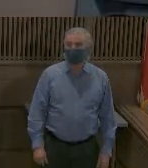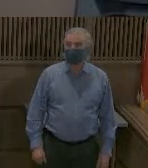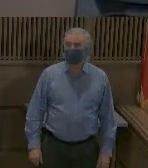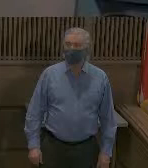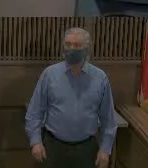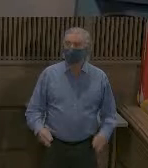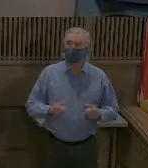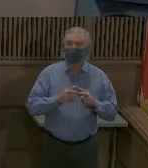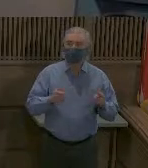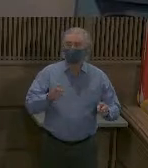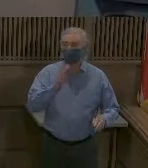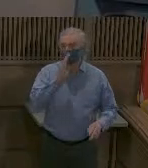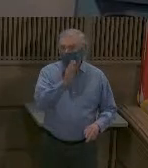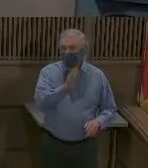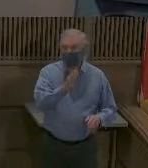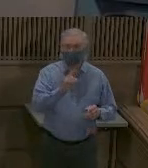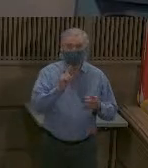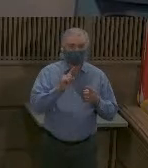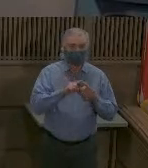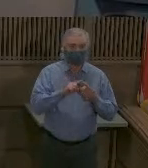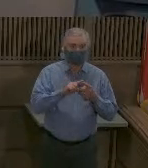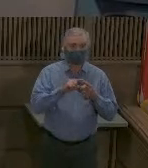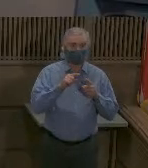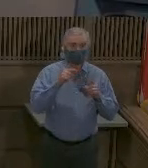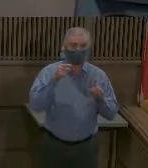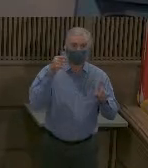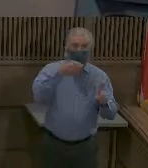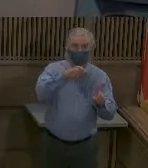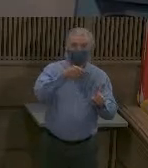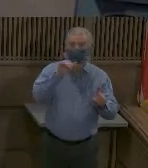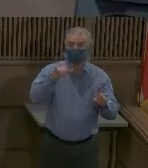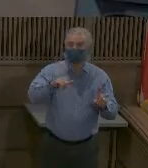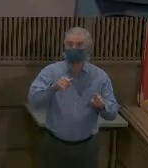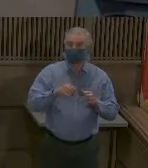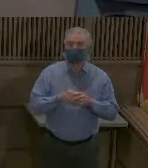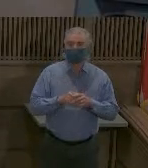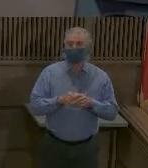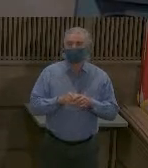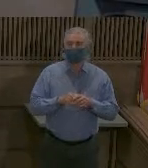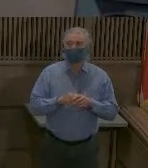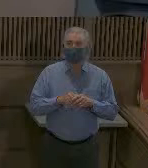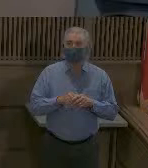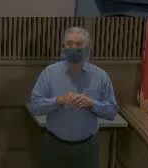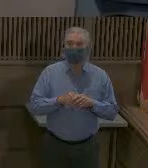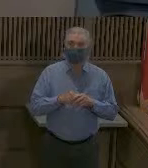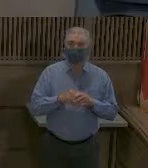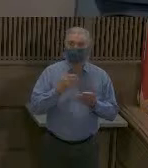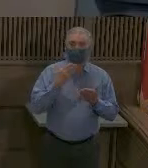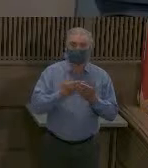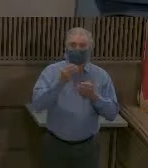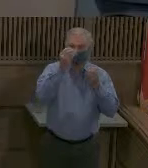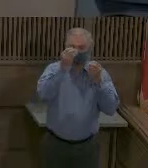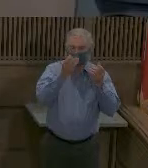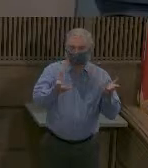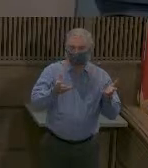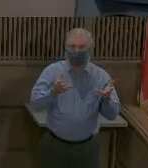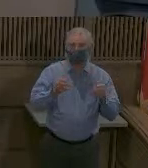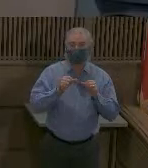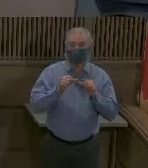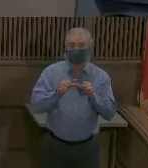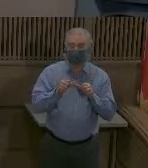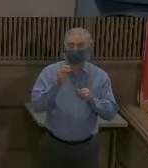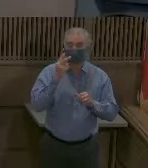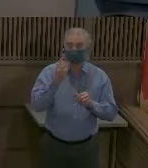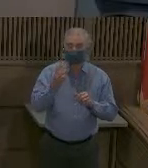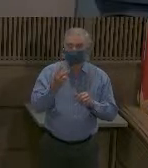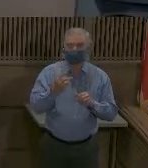Be very direct to the point today and provide some very direct information. We are continuing to